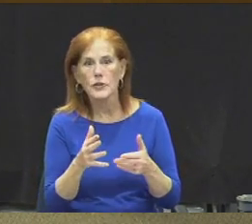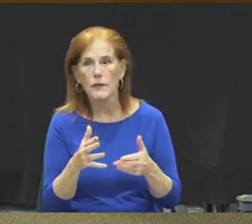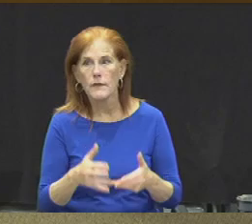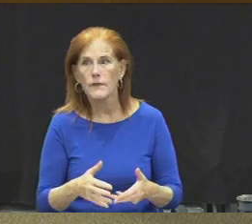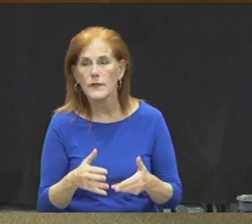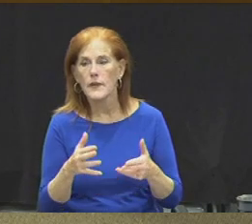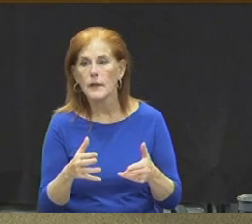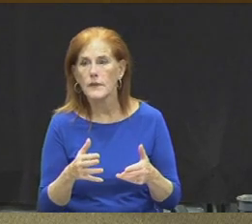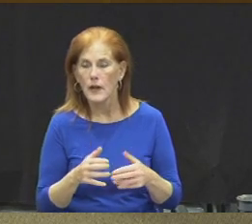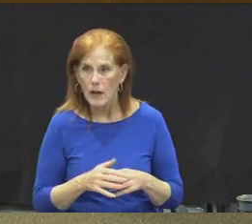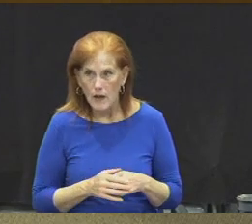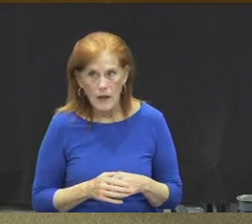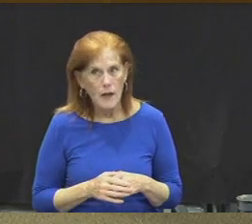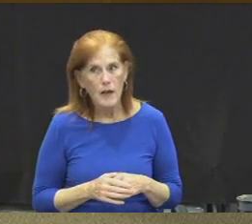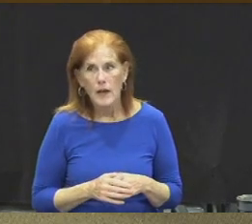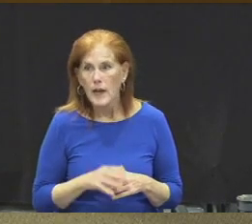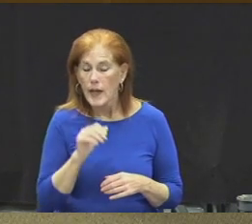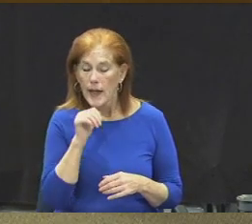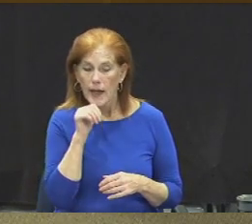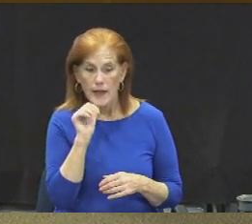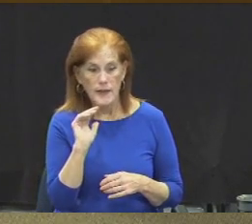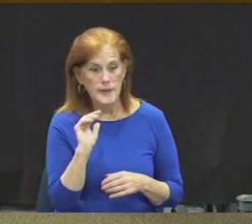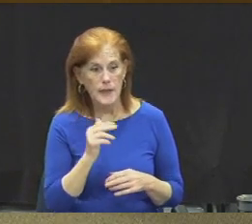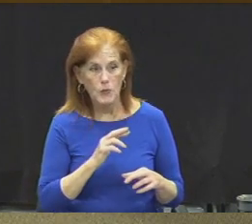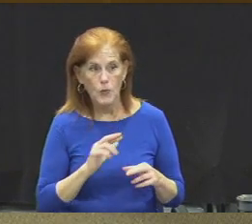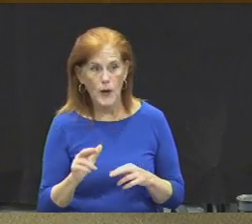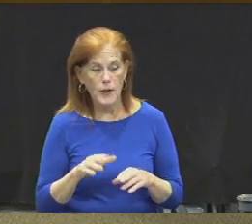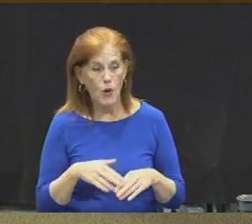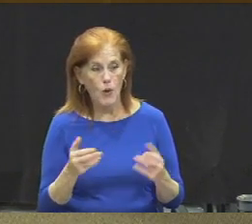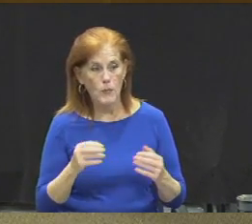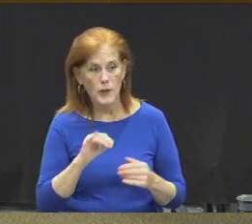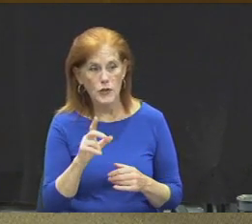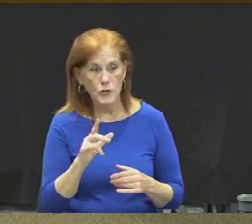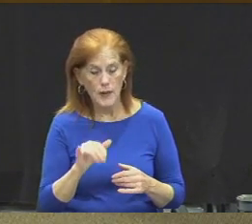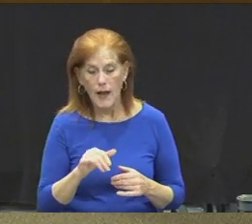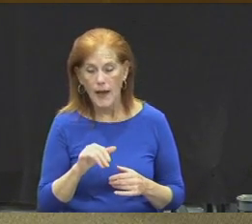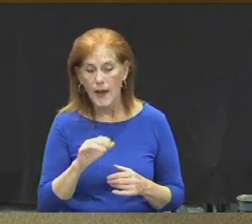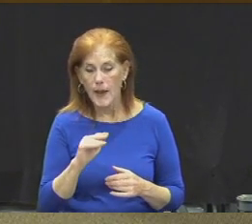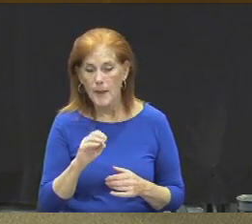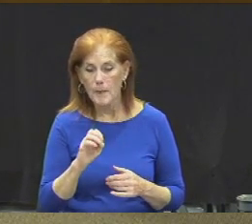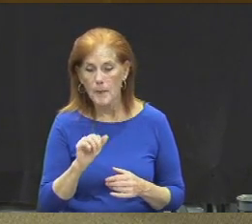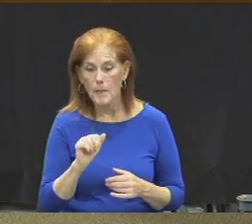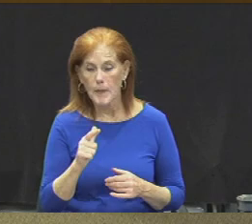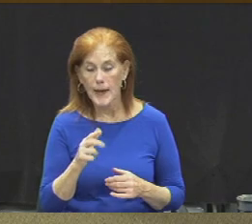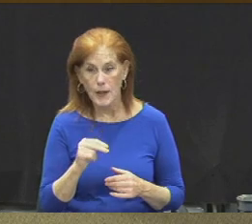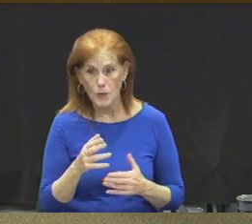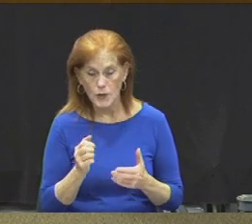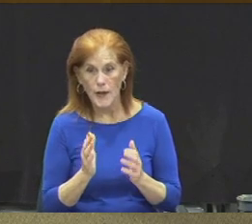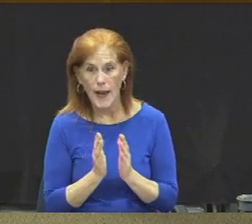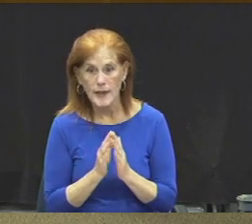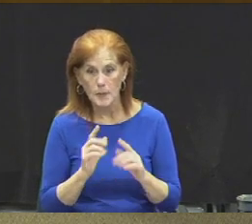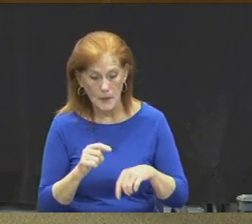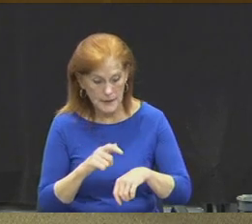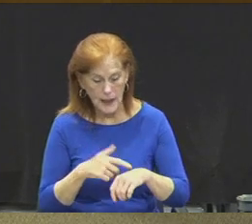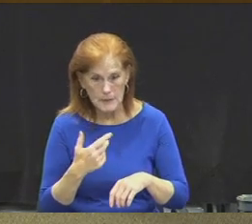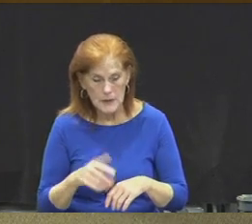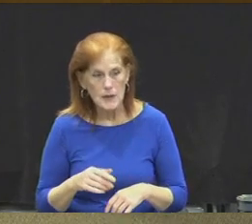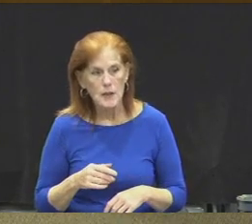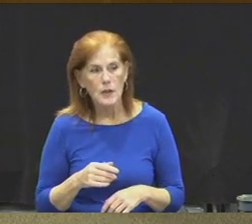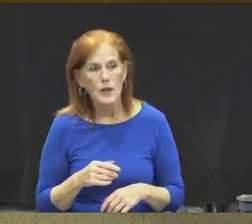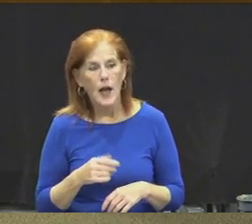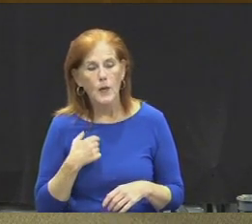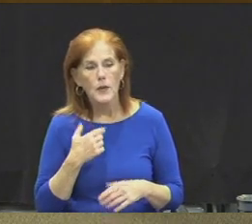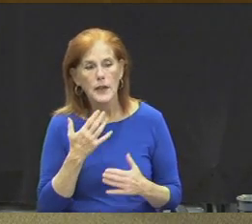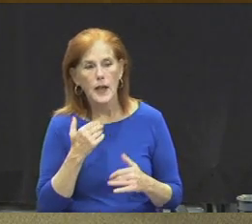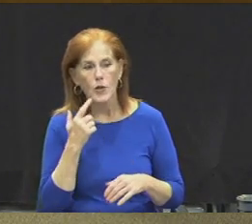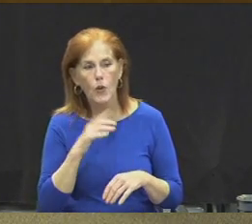Yeah, it doesn't look close to opening in July at all. I was gonna ask him, I didn't end up having time on when what the